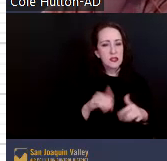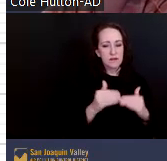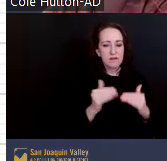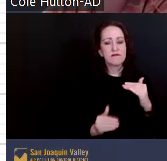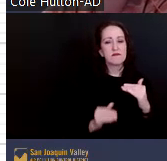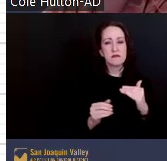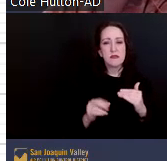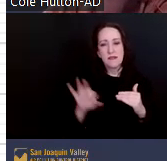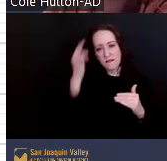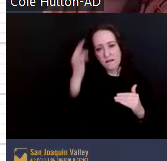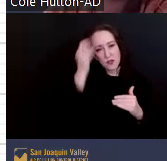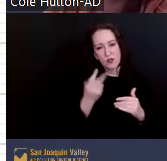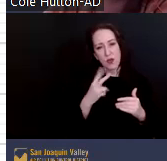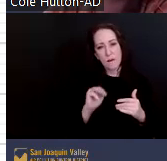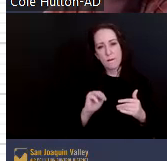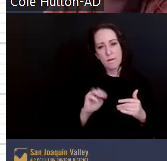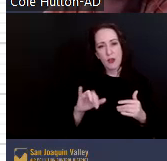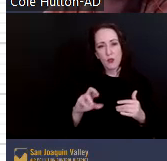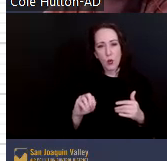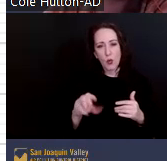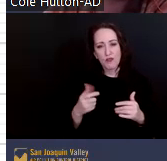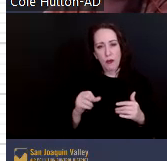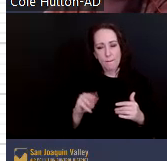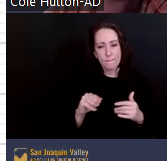12 microgram standard.